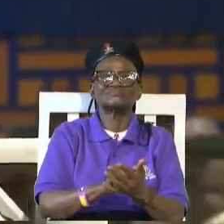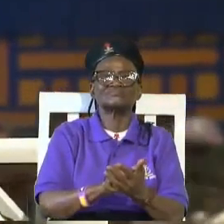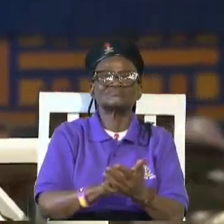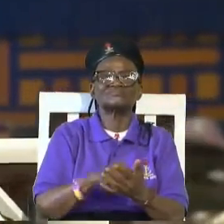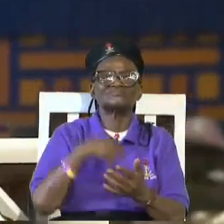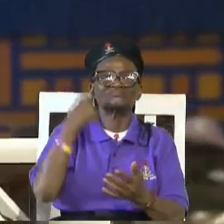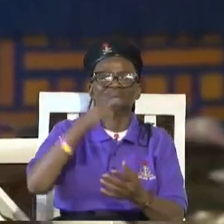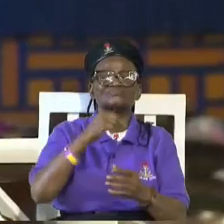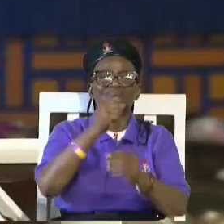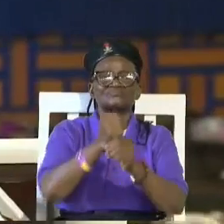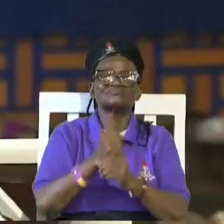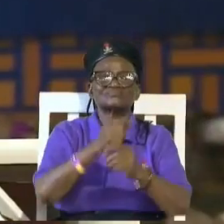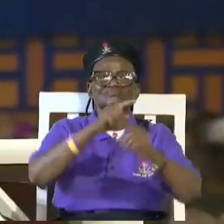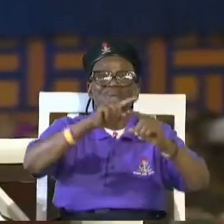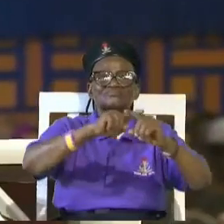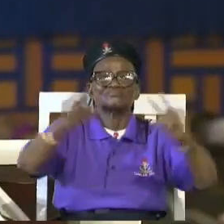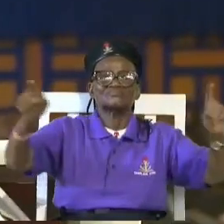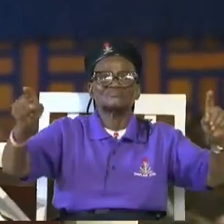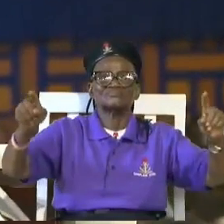who got deliverance